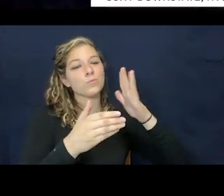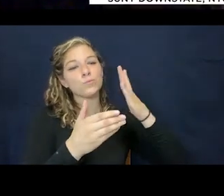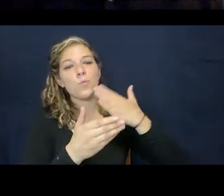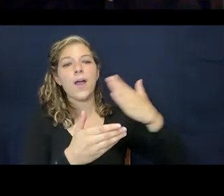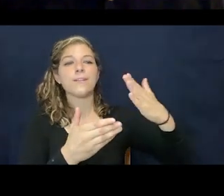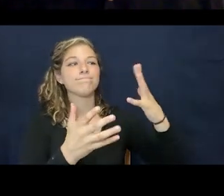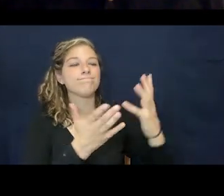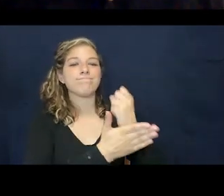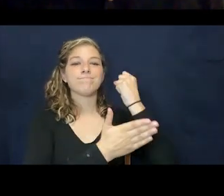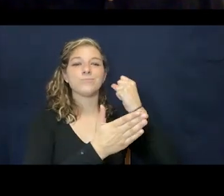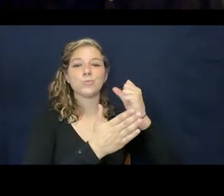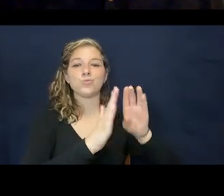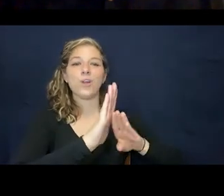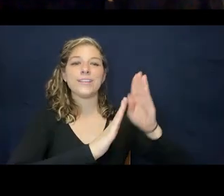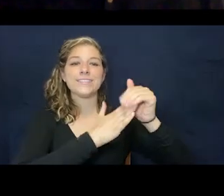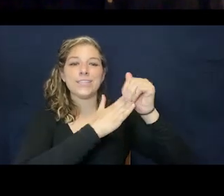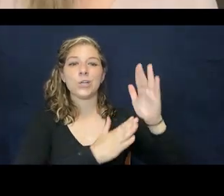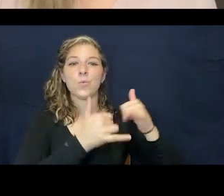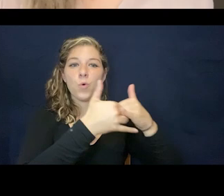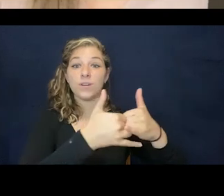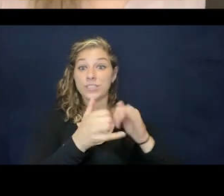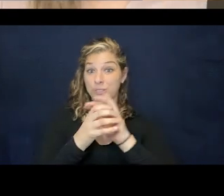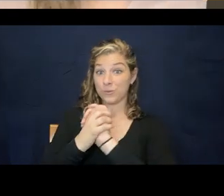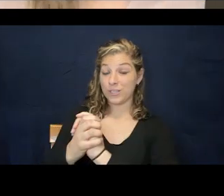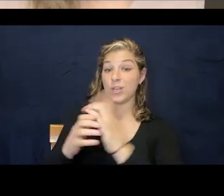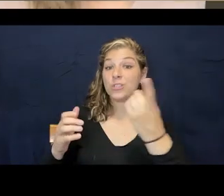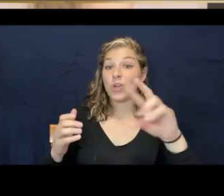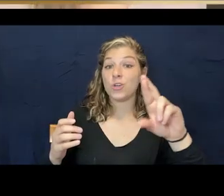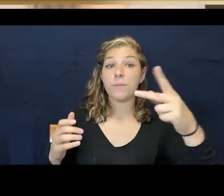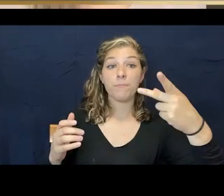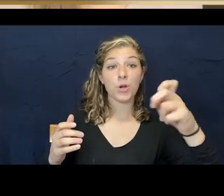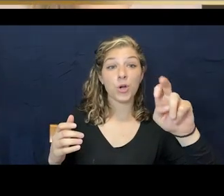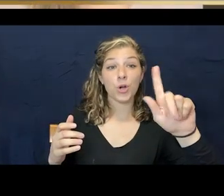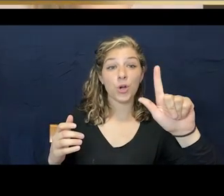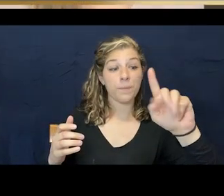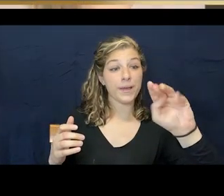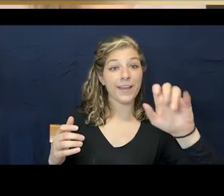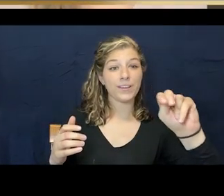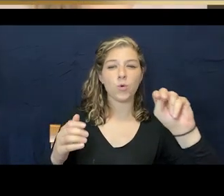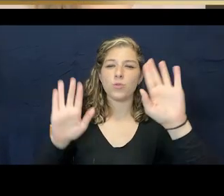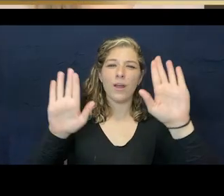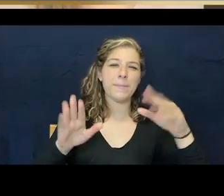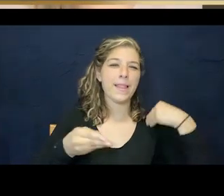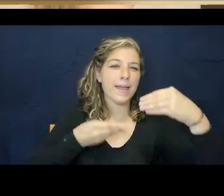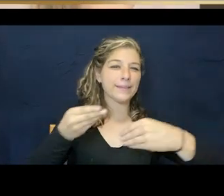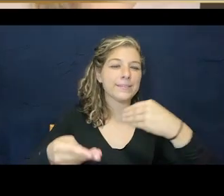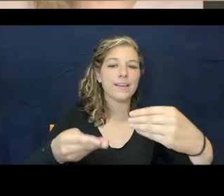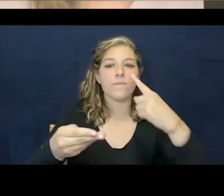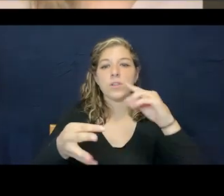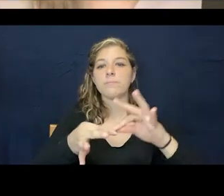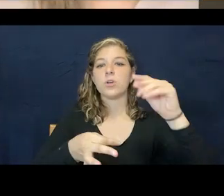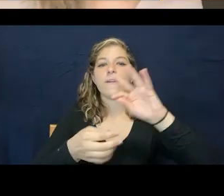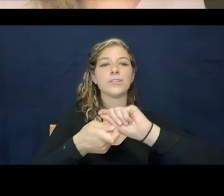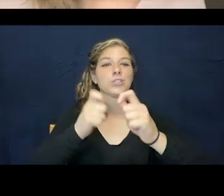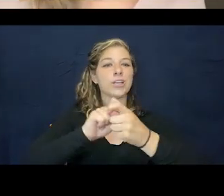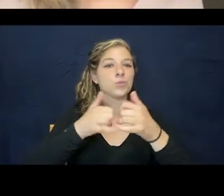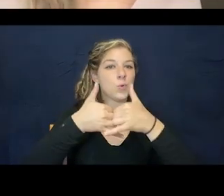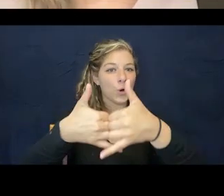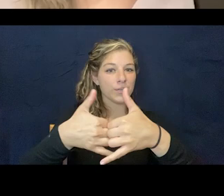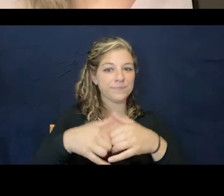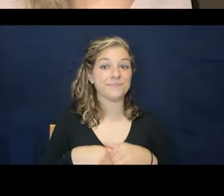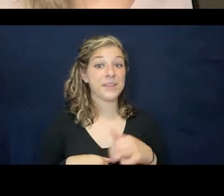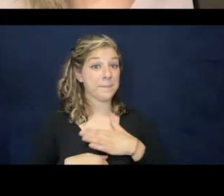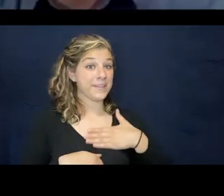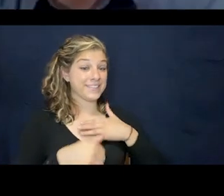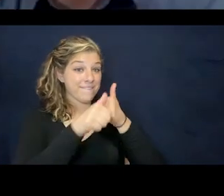your well-deserved Rising Leader Award. And congratulations, Dr. Perlman, for your incredible legacy and for the Spirit of Change